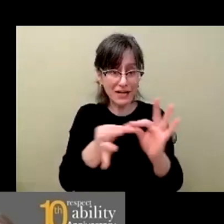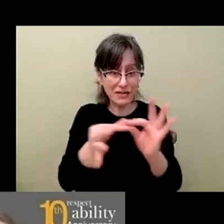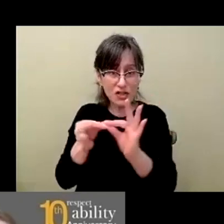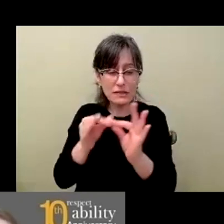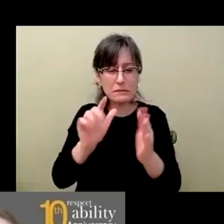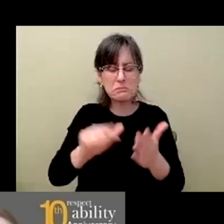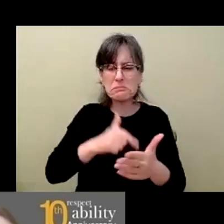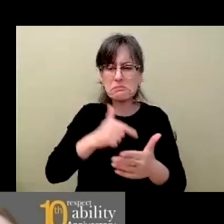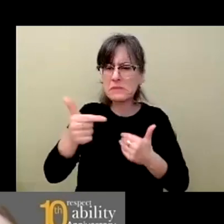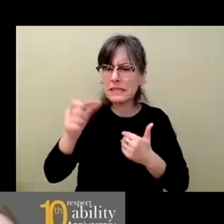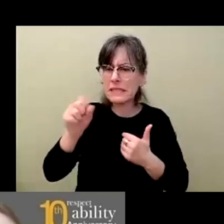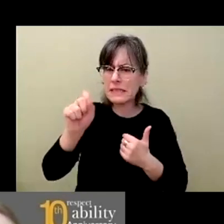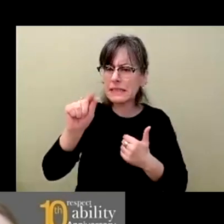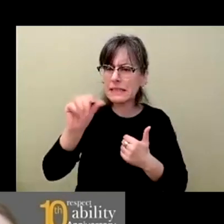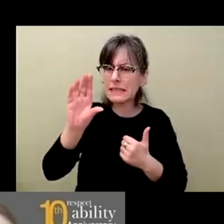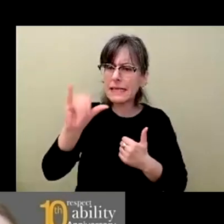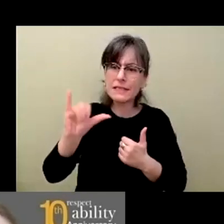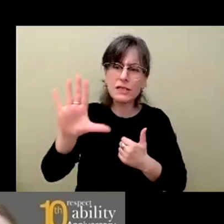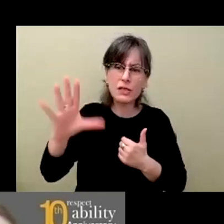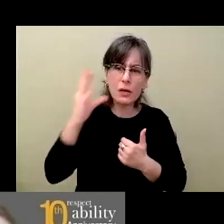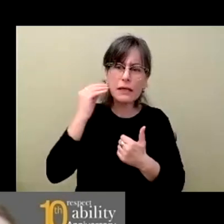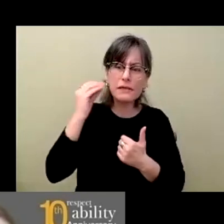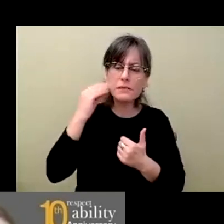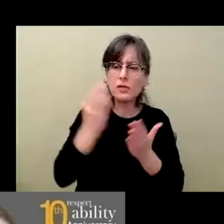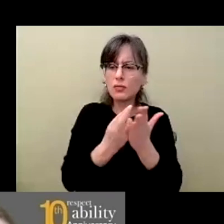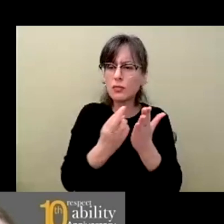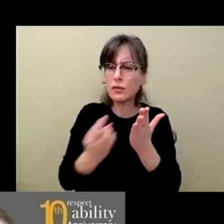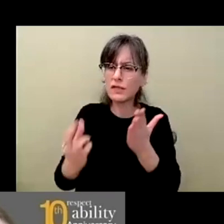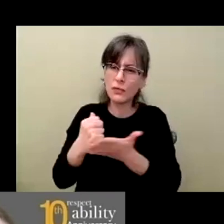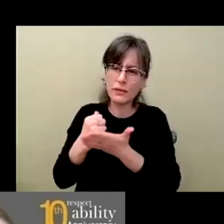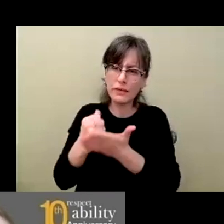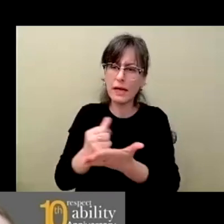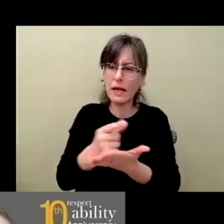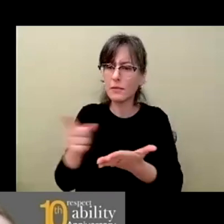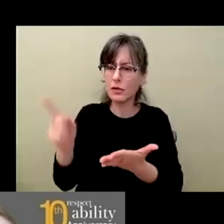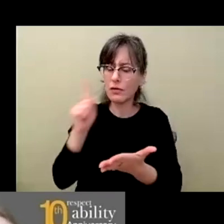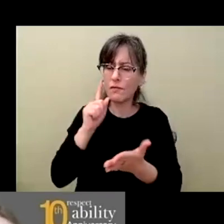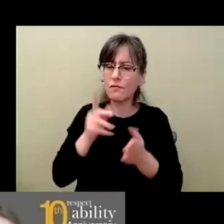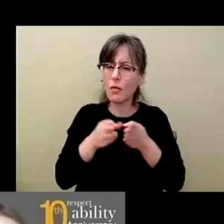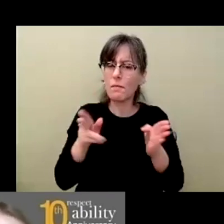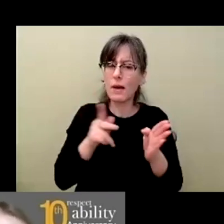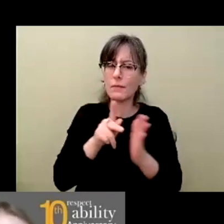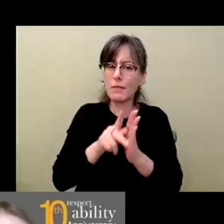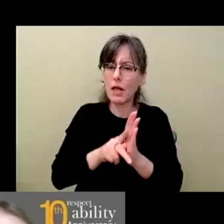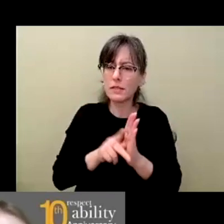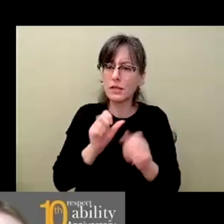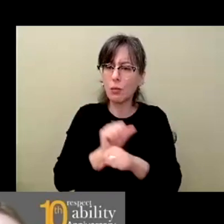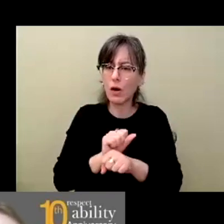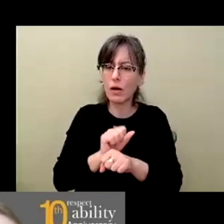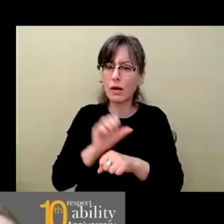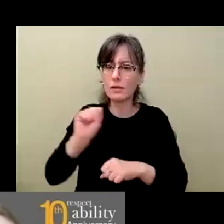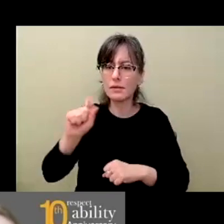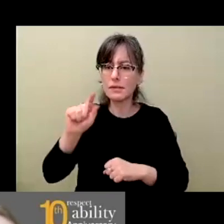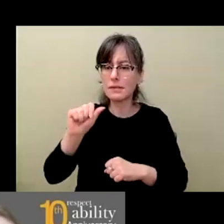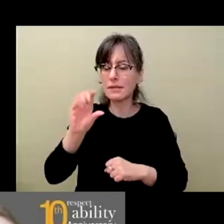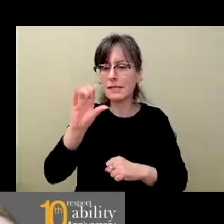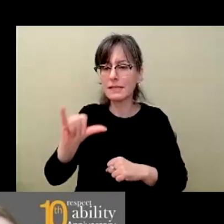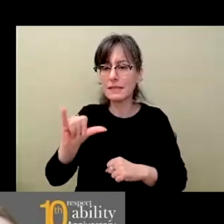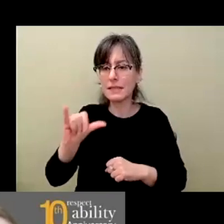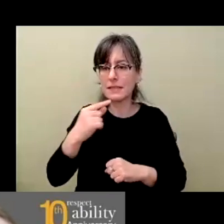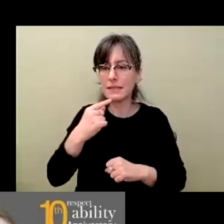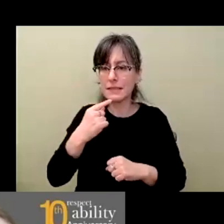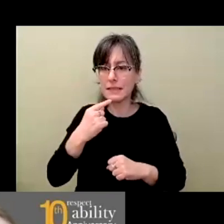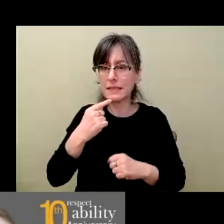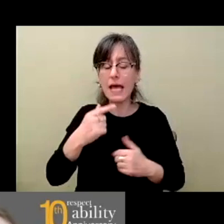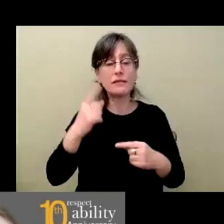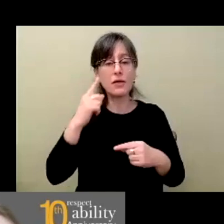you? What experiences, programs, or other resources helped you to begin your career in public policy? My road toward public policy began